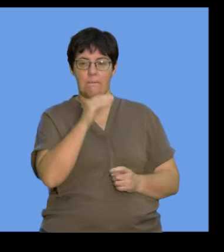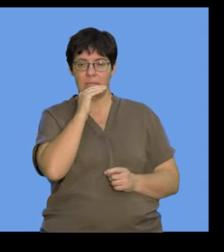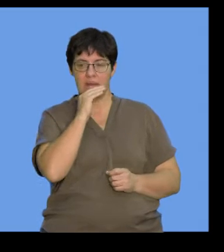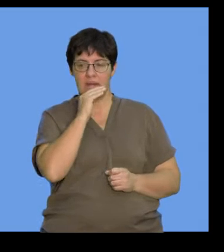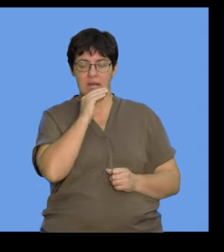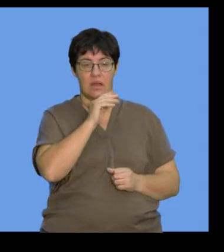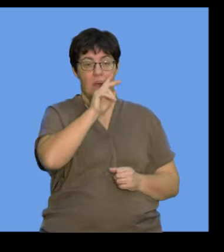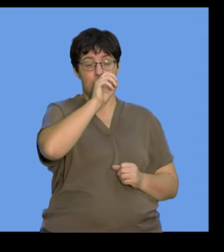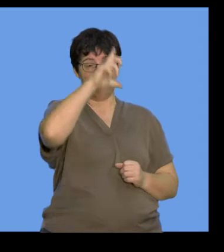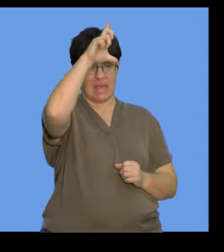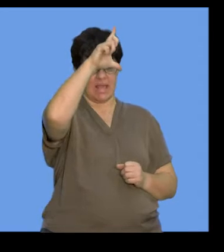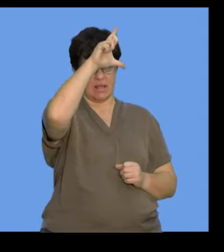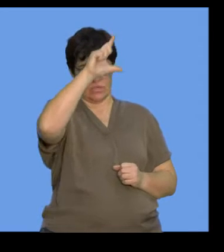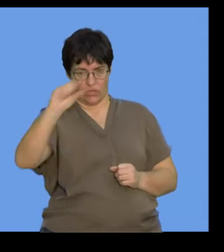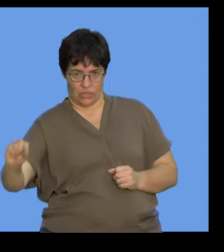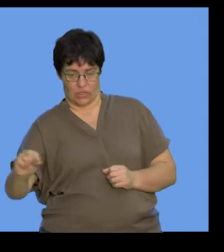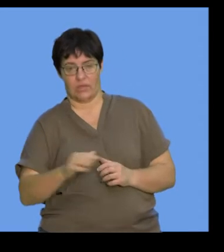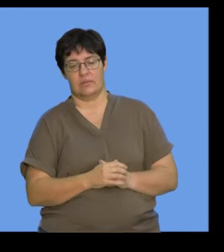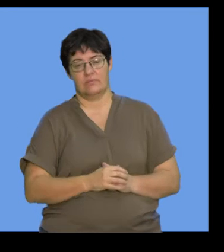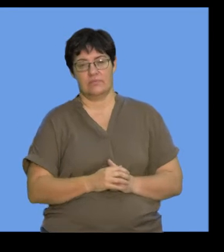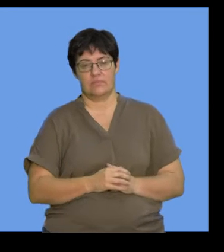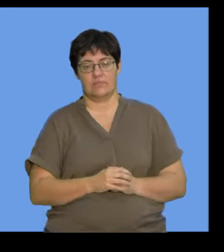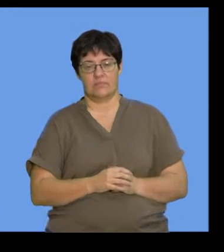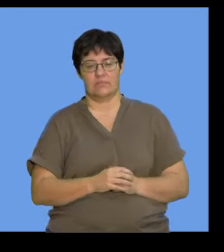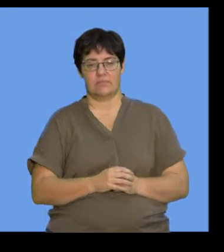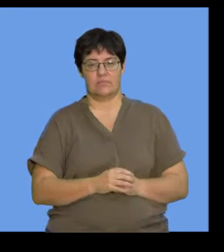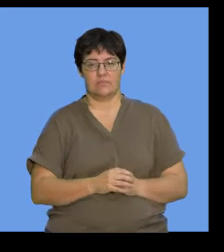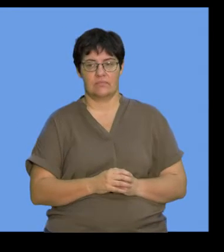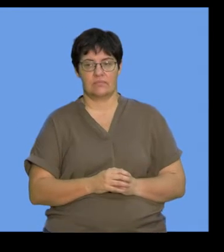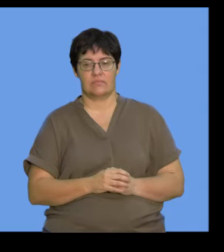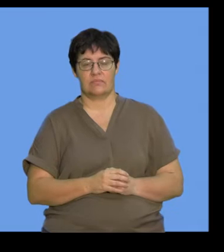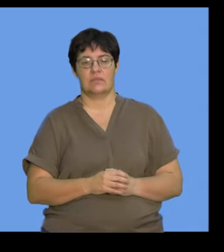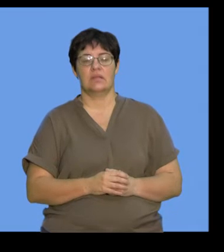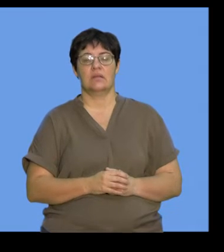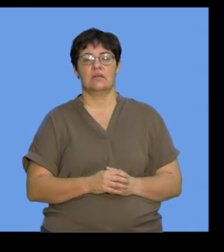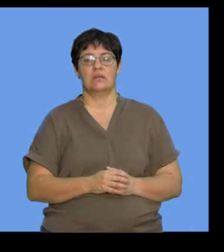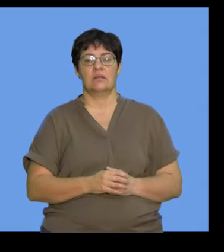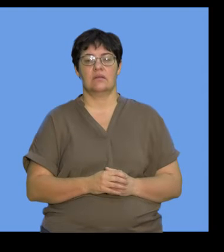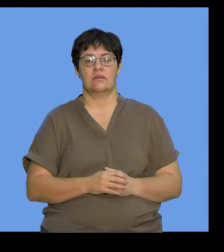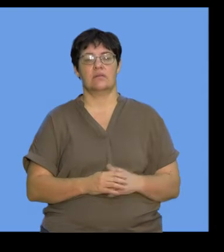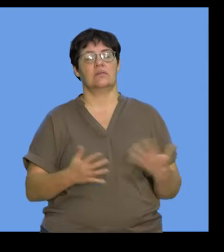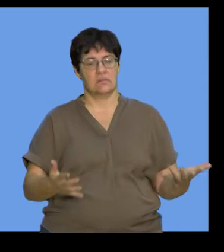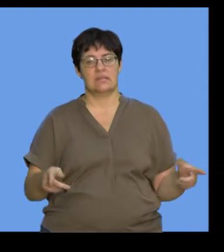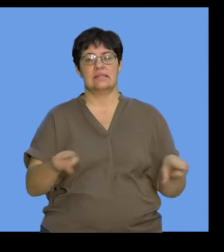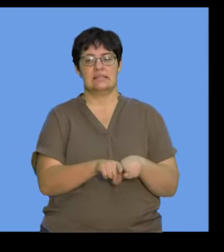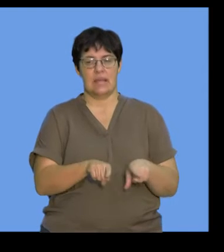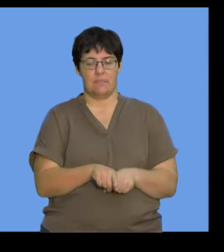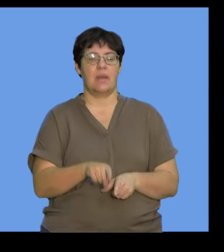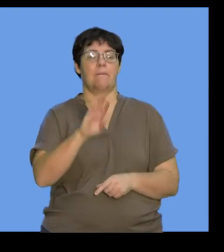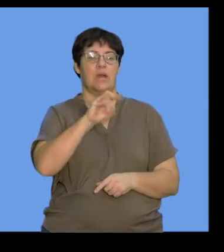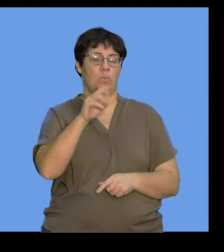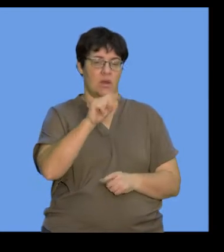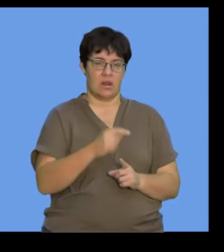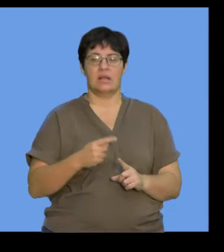descending order. That's what a quadratic equation is all about. The other example we have here is also